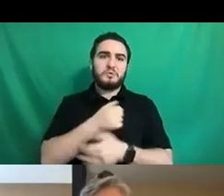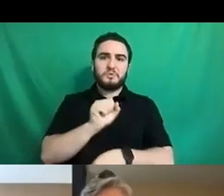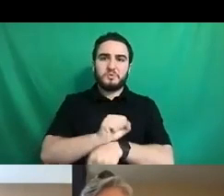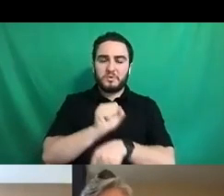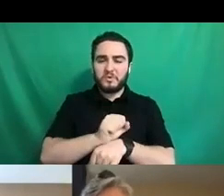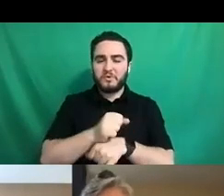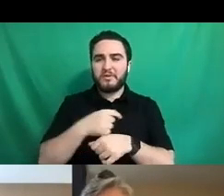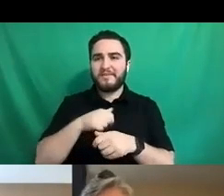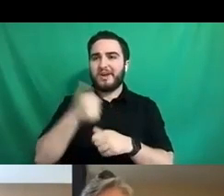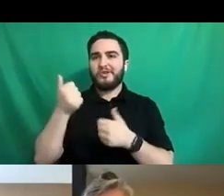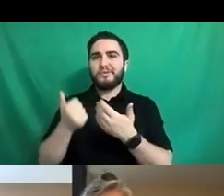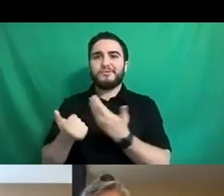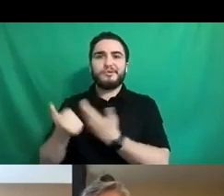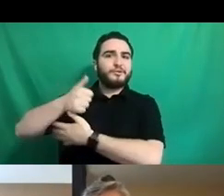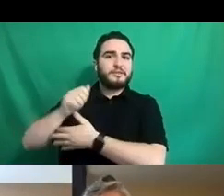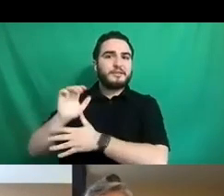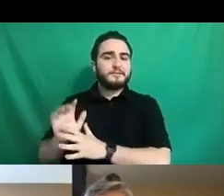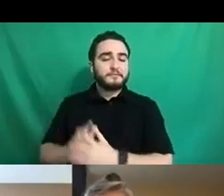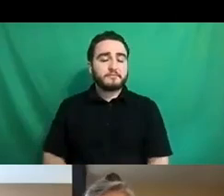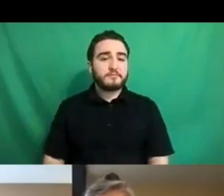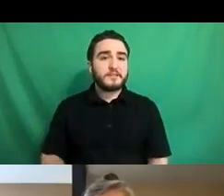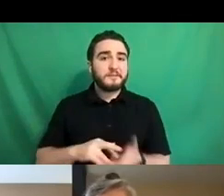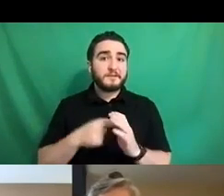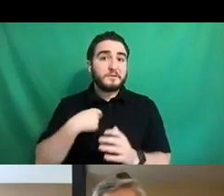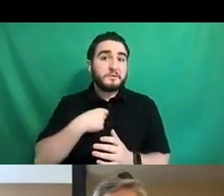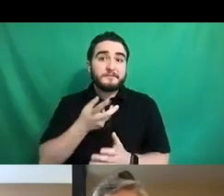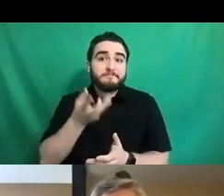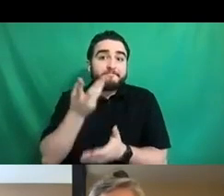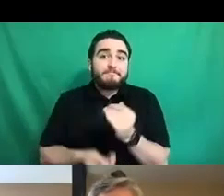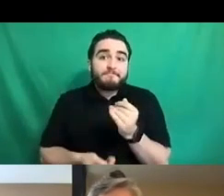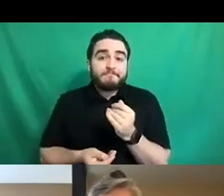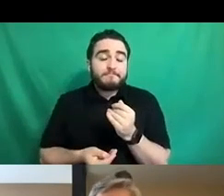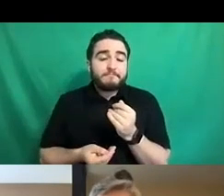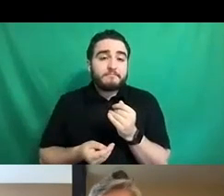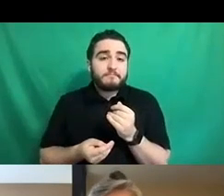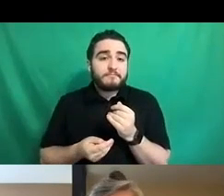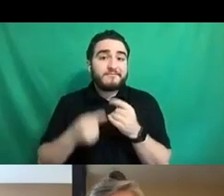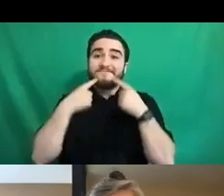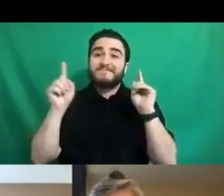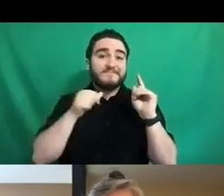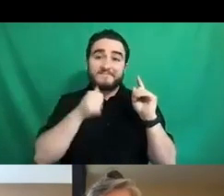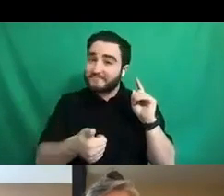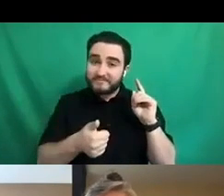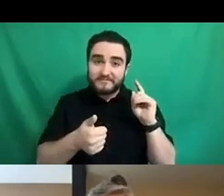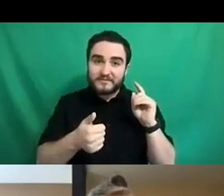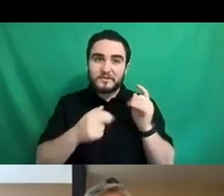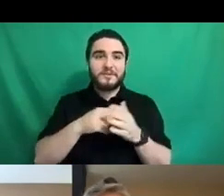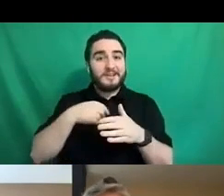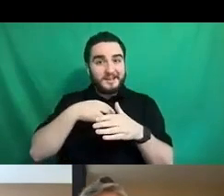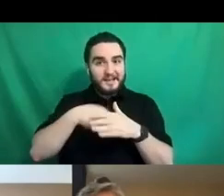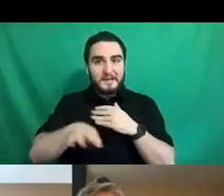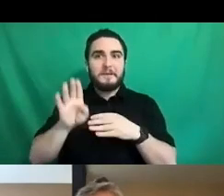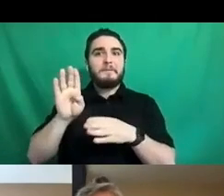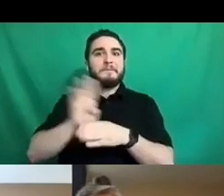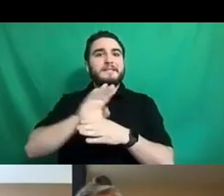other priorities right now. So we're missing that mark. And this capacity to walk in with strong business-minded tools